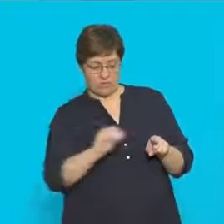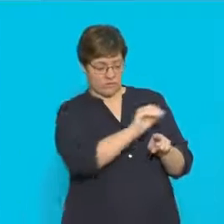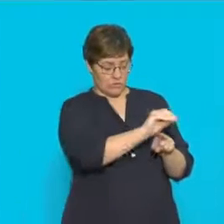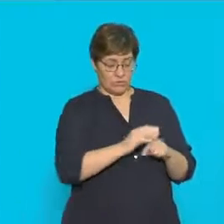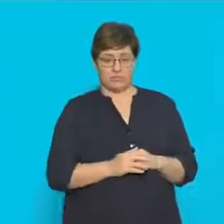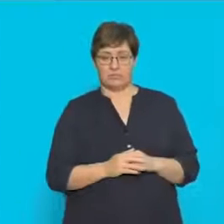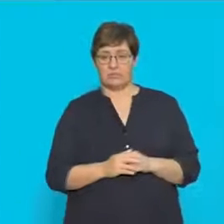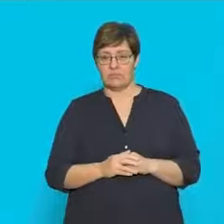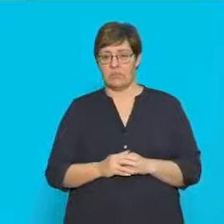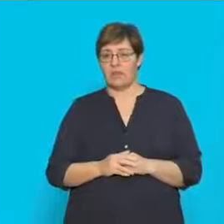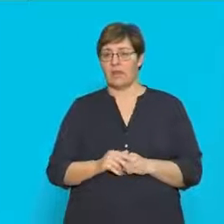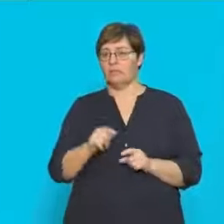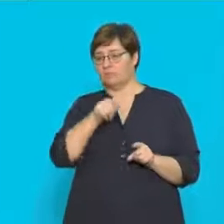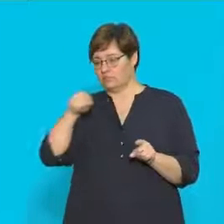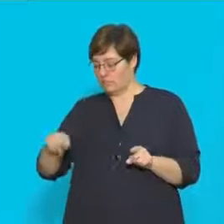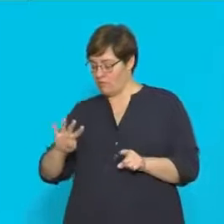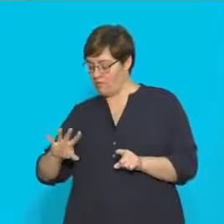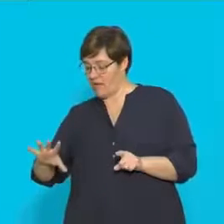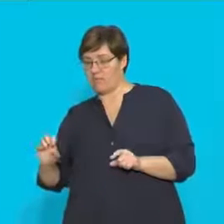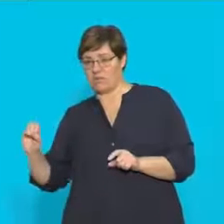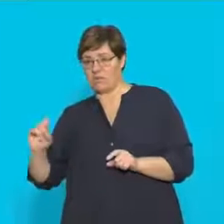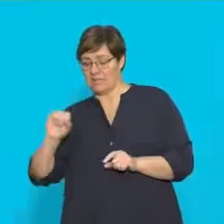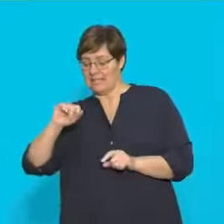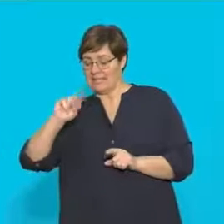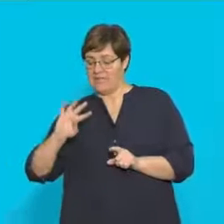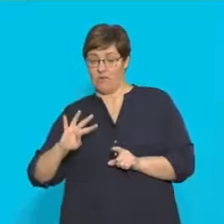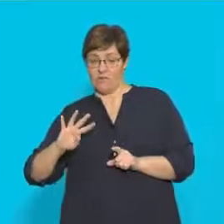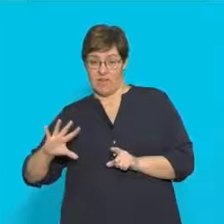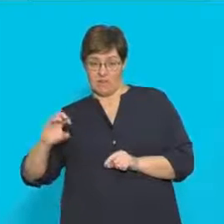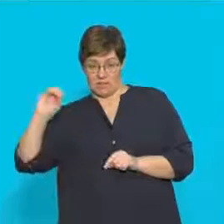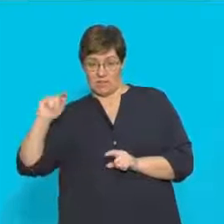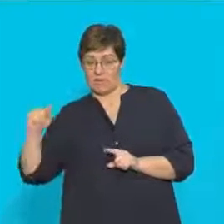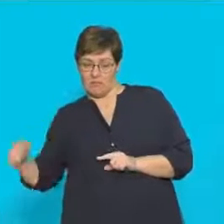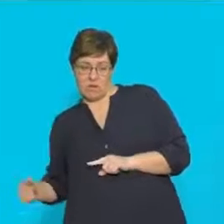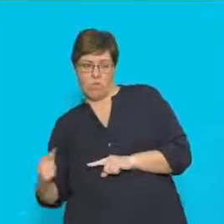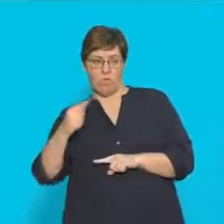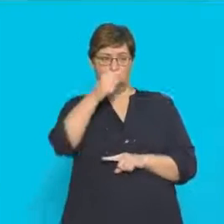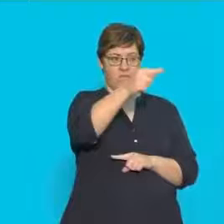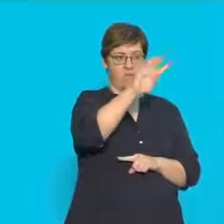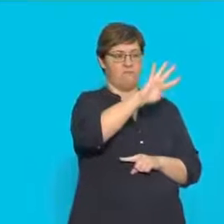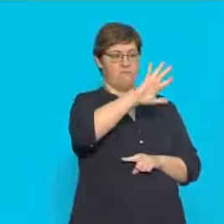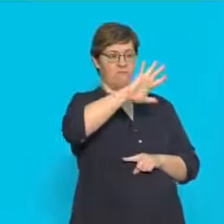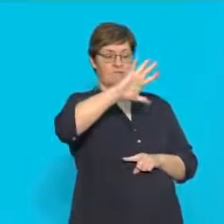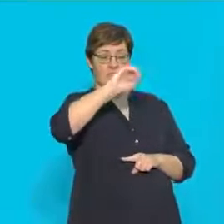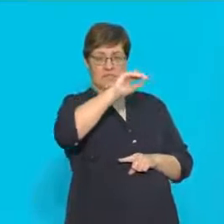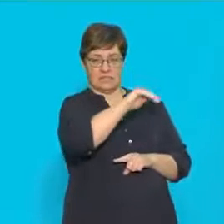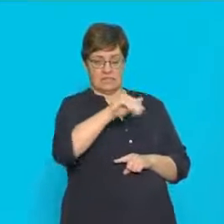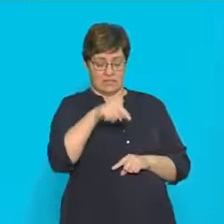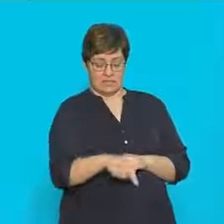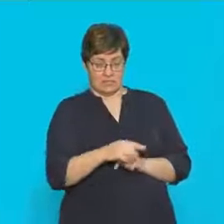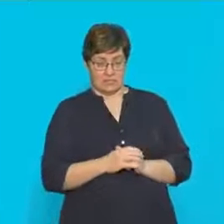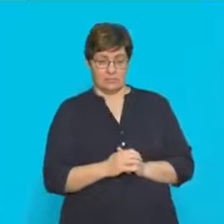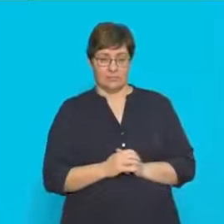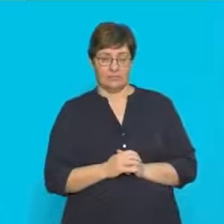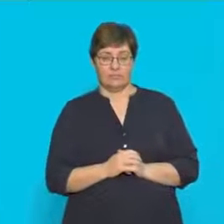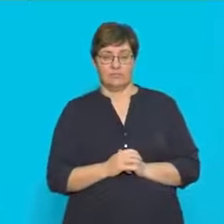100 in, and we will use our other full pair, and our other full pair will be sine of 45, this angle here,